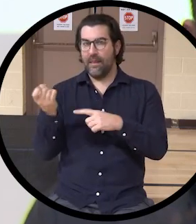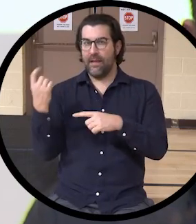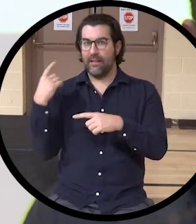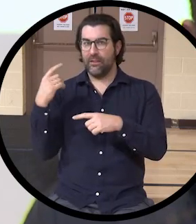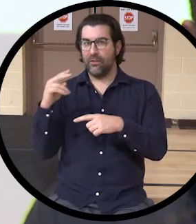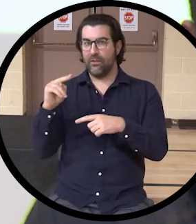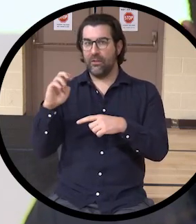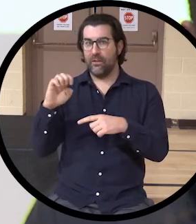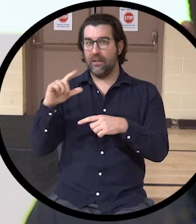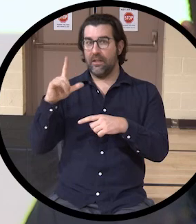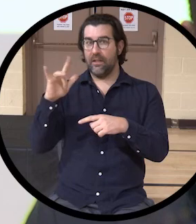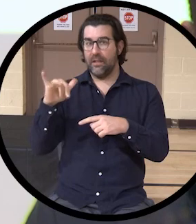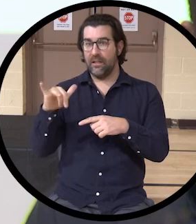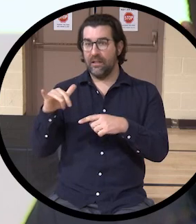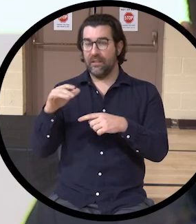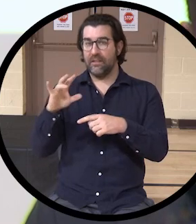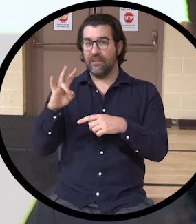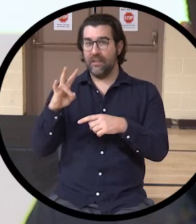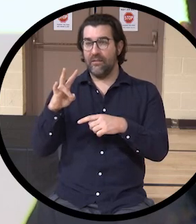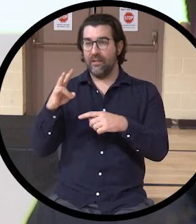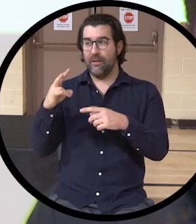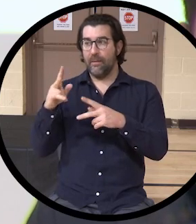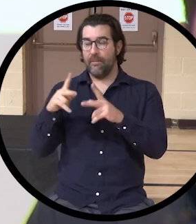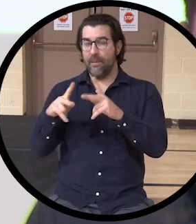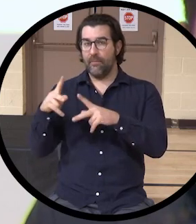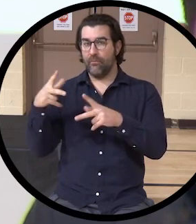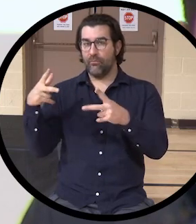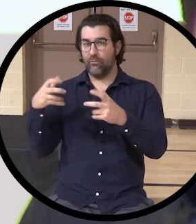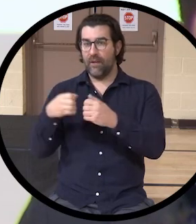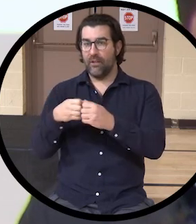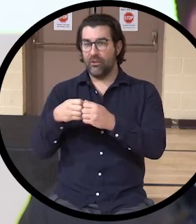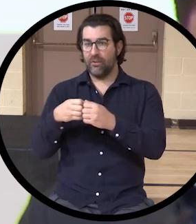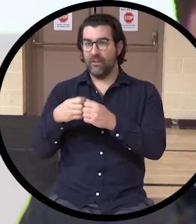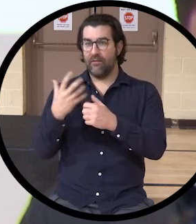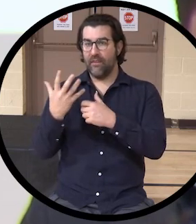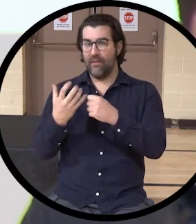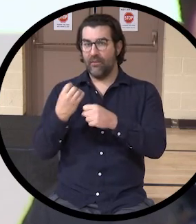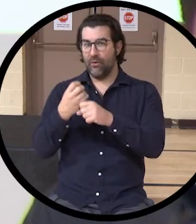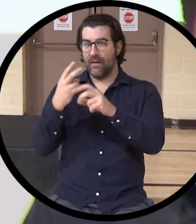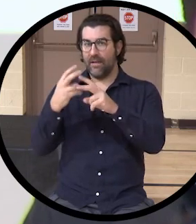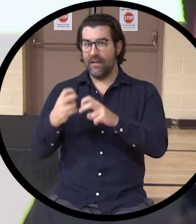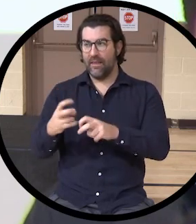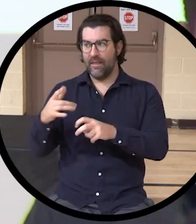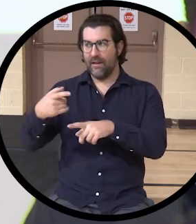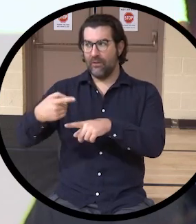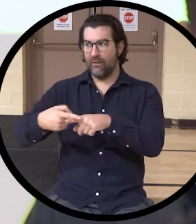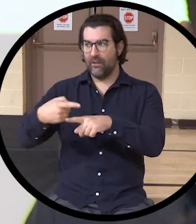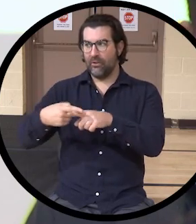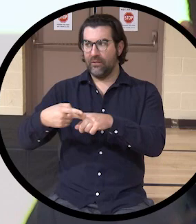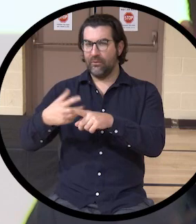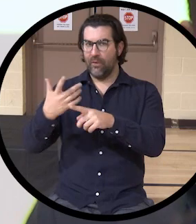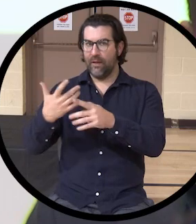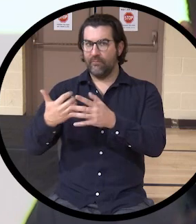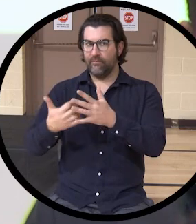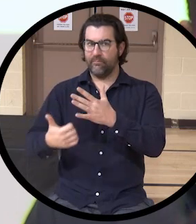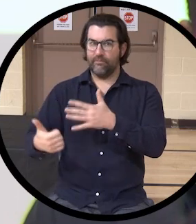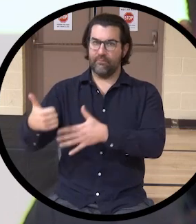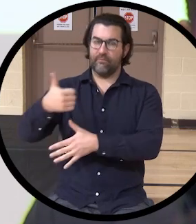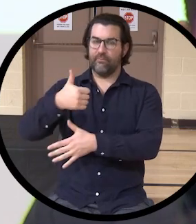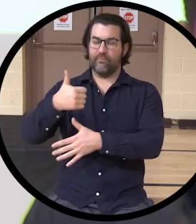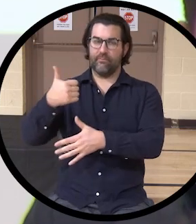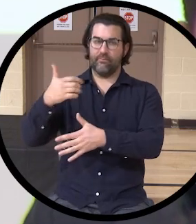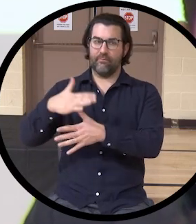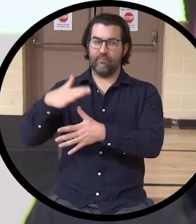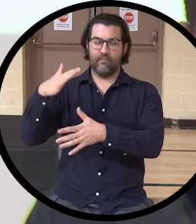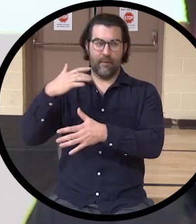been 7 pedestrian crashes in the 5-year analysis leading up to that intersection, which was why it was, at the very top of